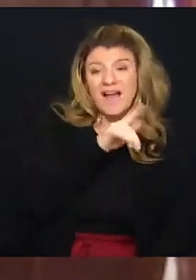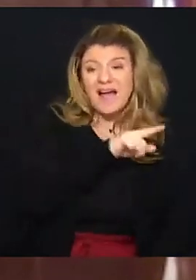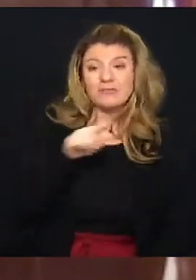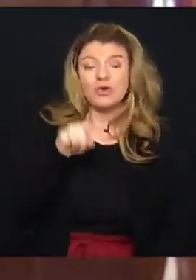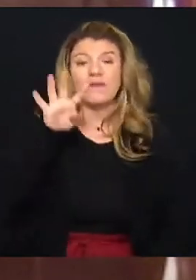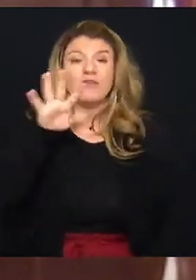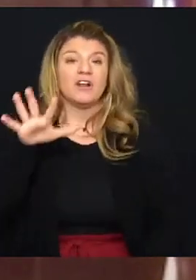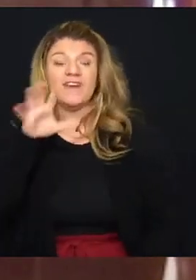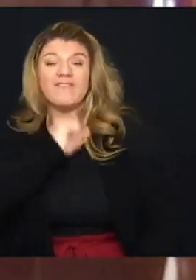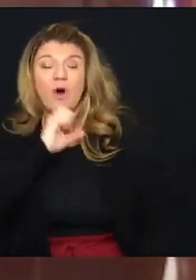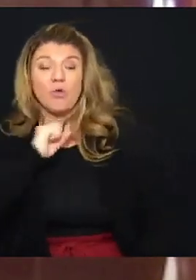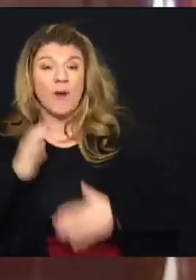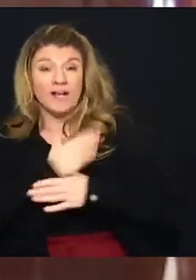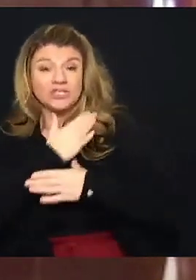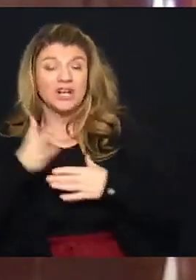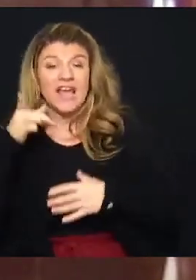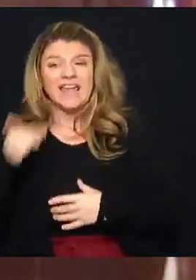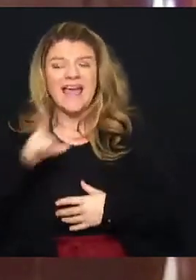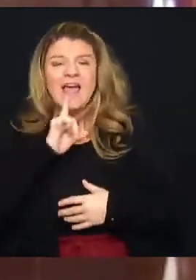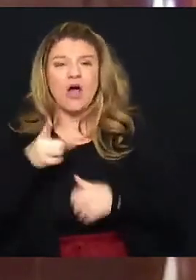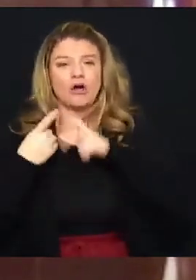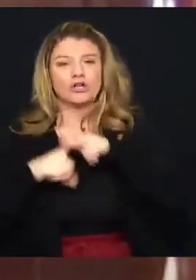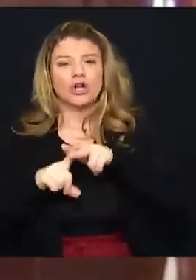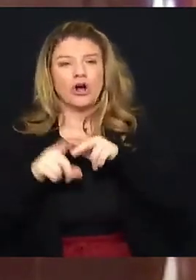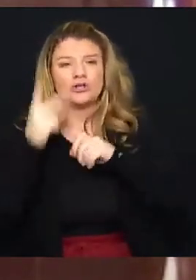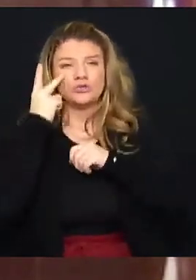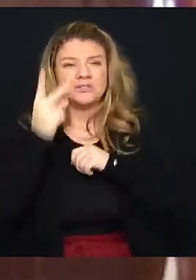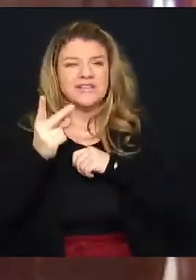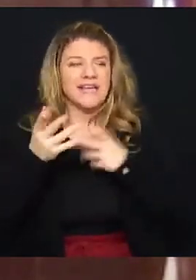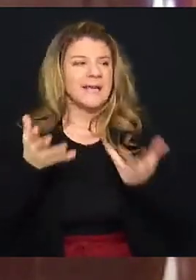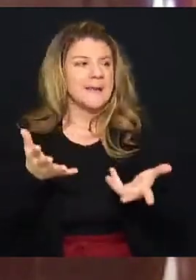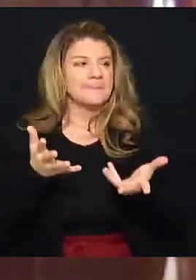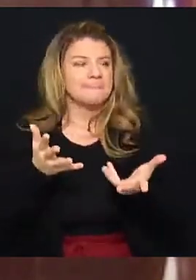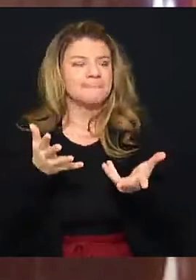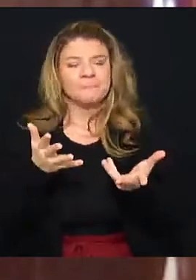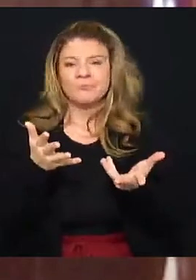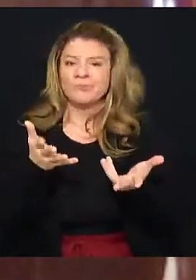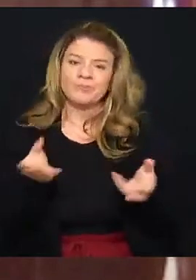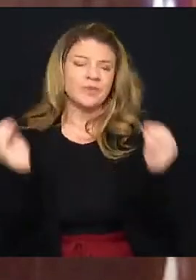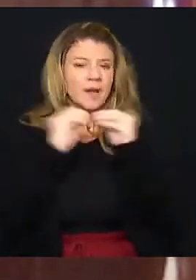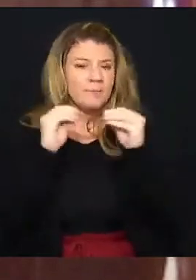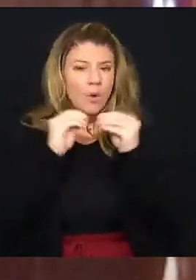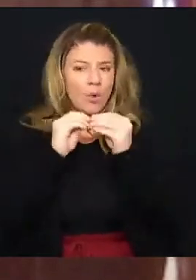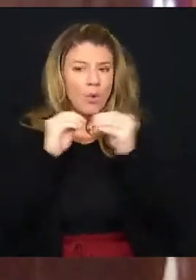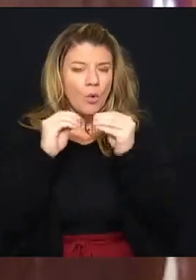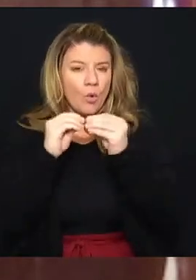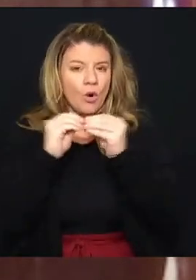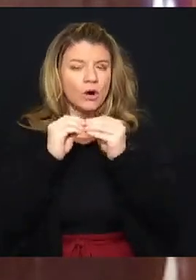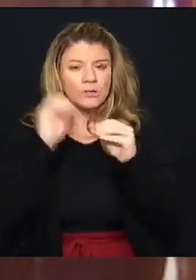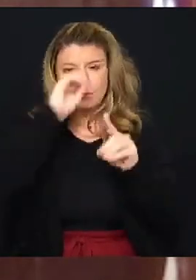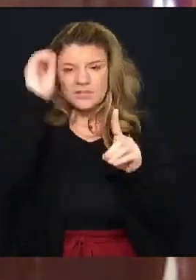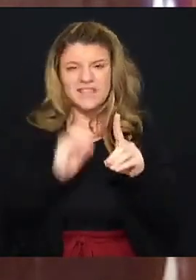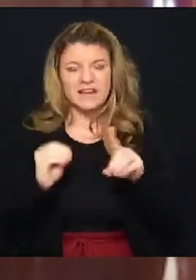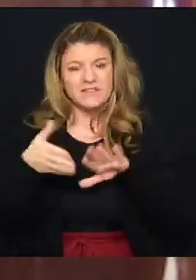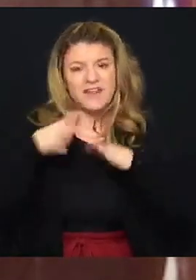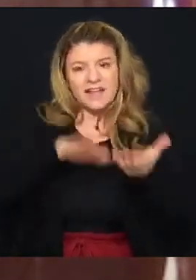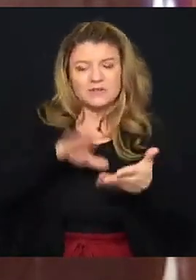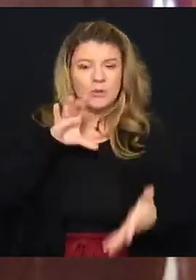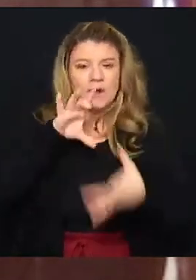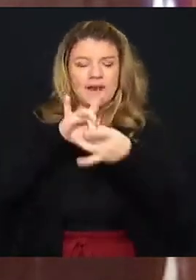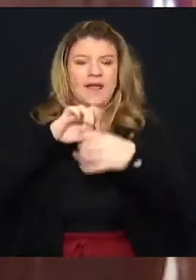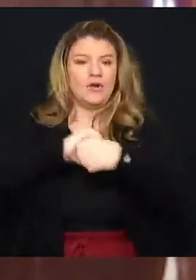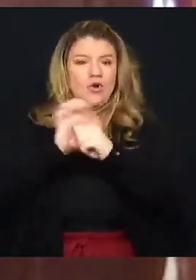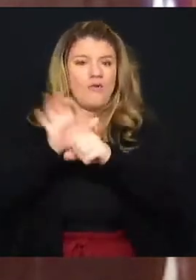to 45-year-old range are starting to have more of the relative percent of deaths related to